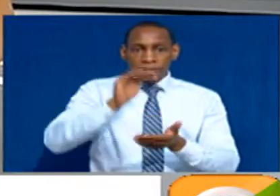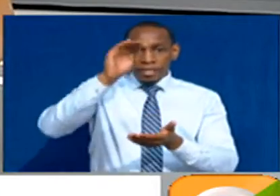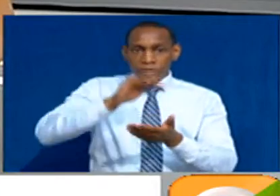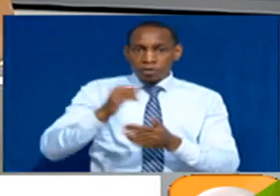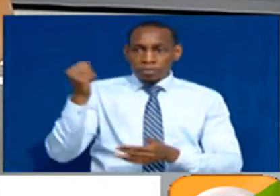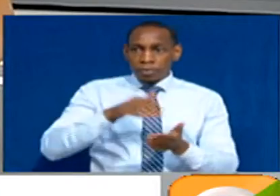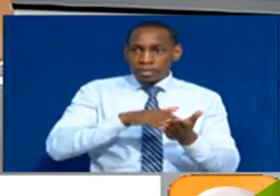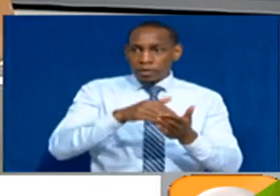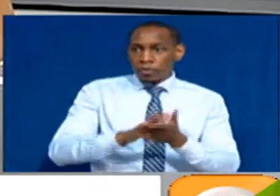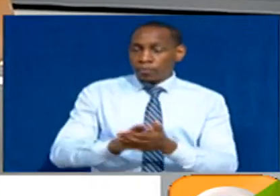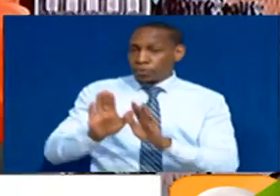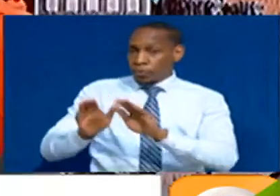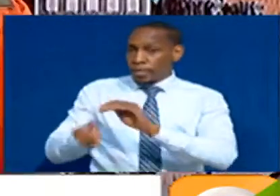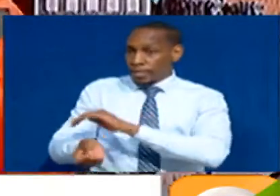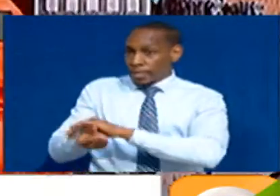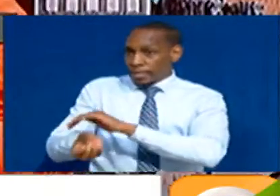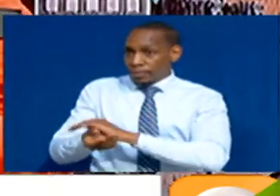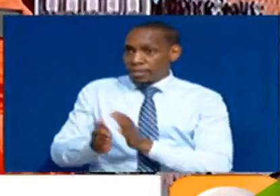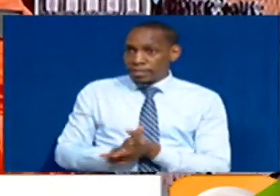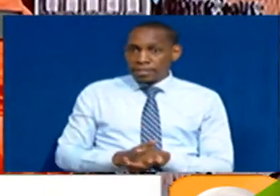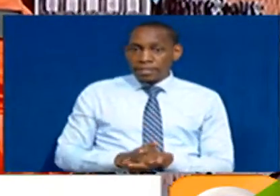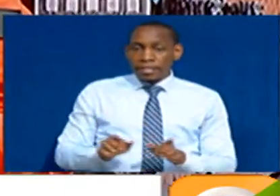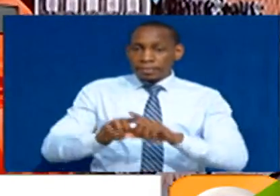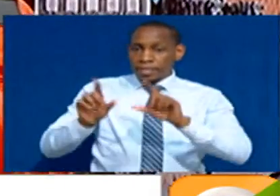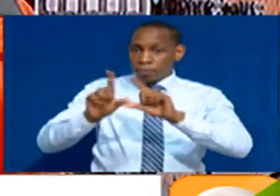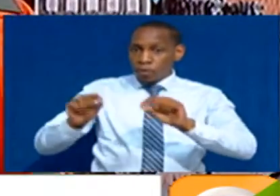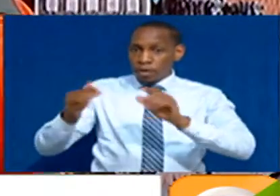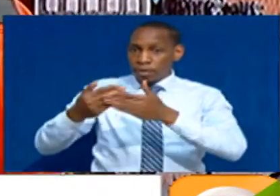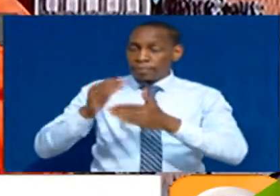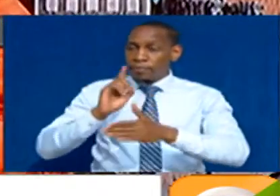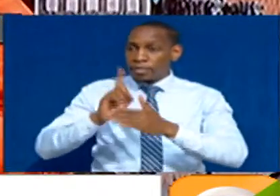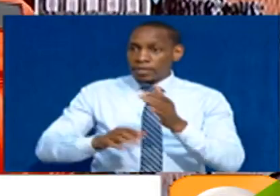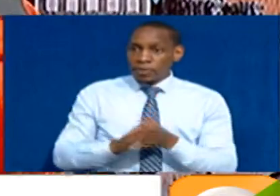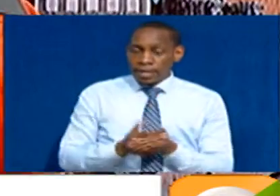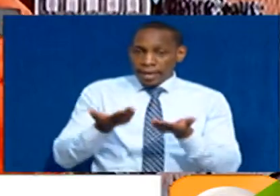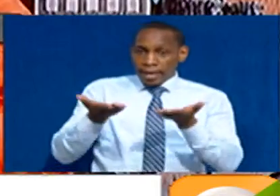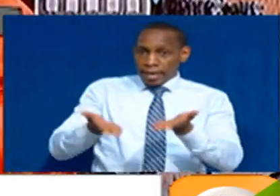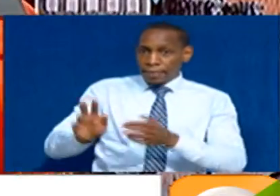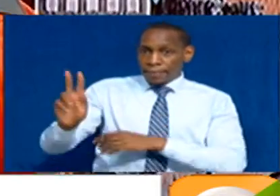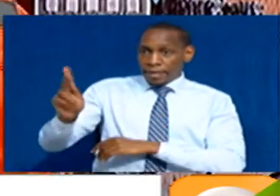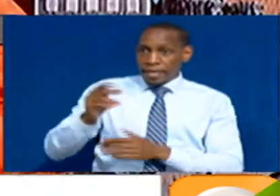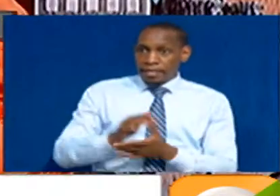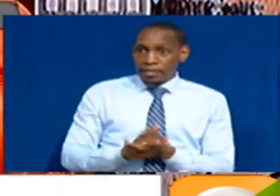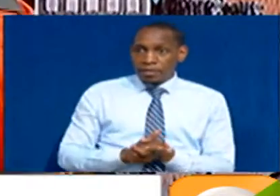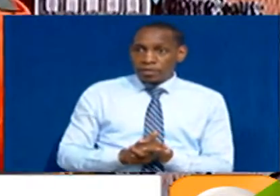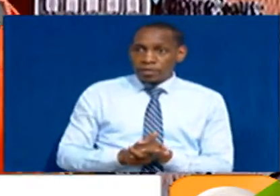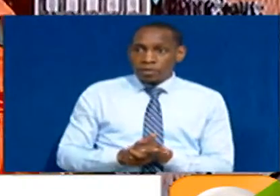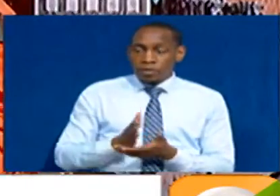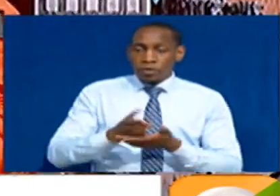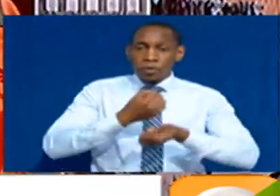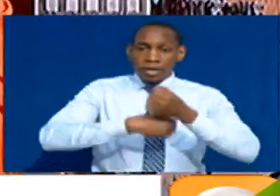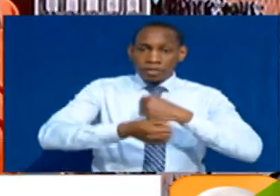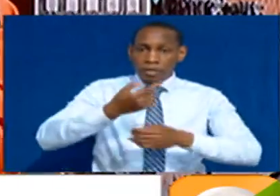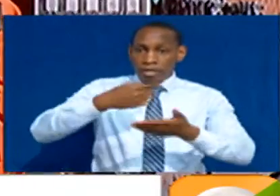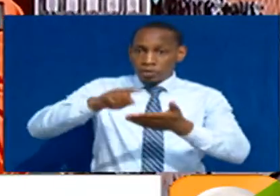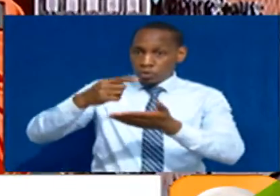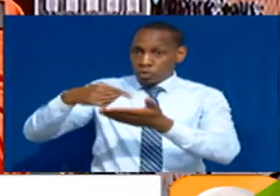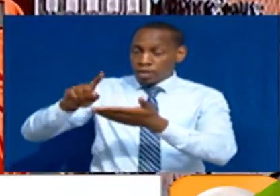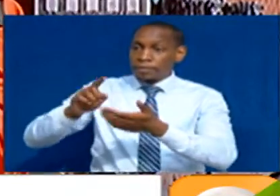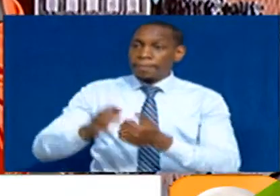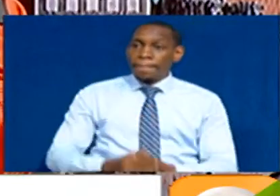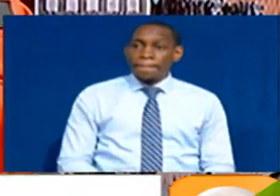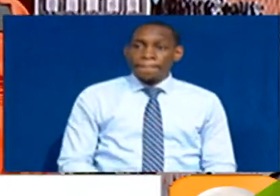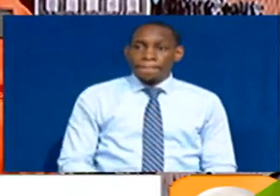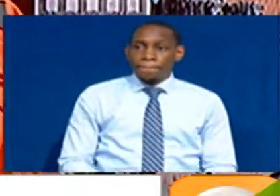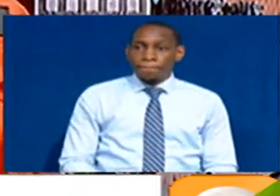unstable? Let me put it this way. Like earlier on, I stated clearly that in Kenya, we are making the right steps. We are taking the right